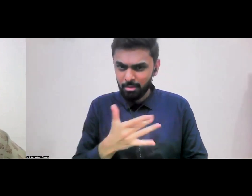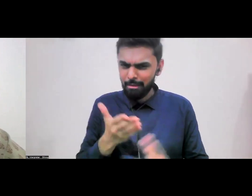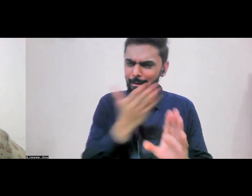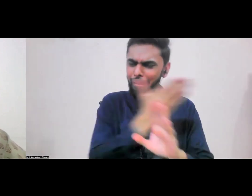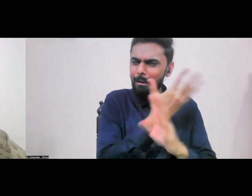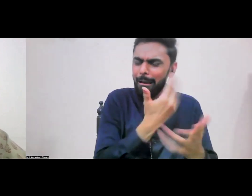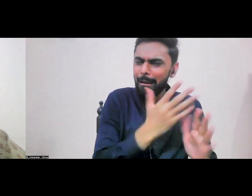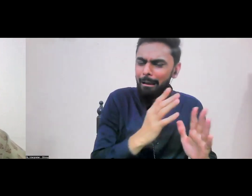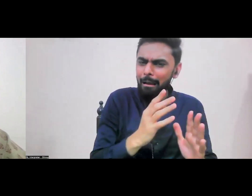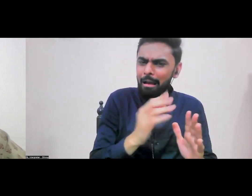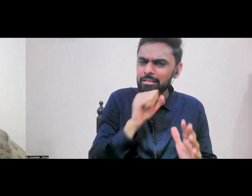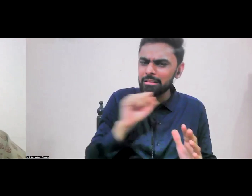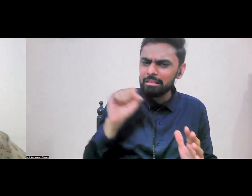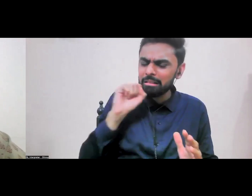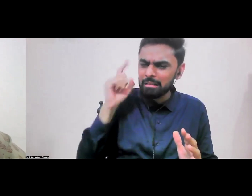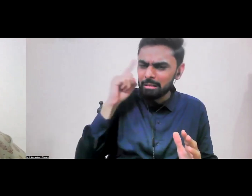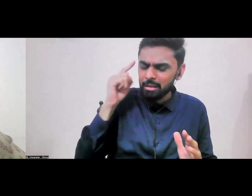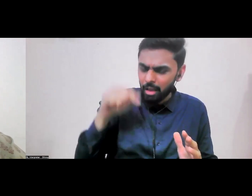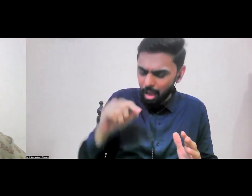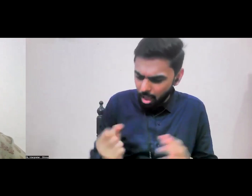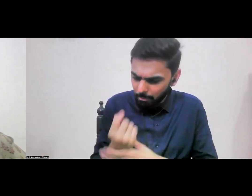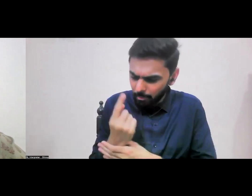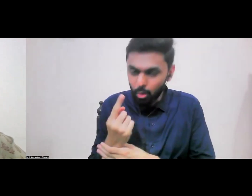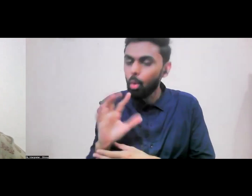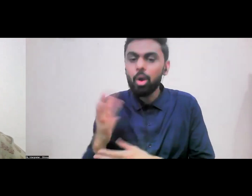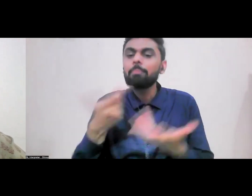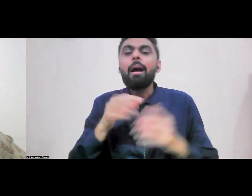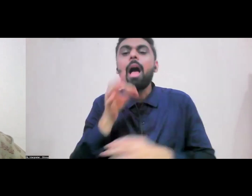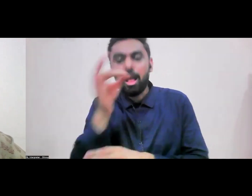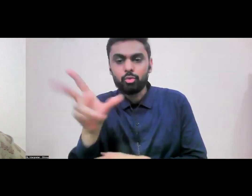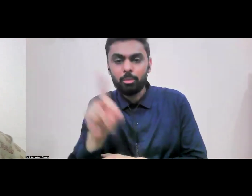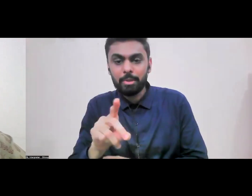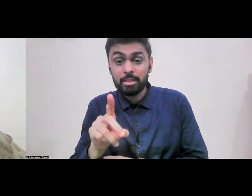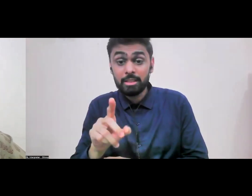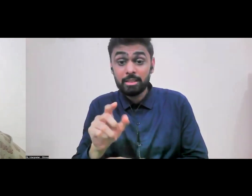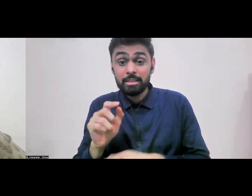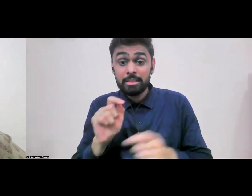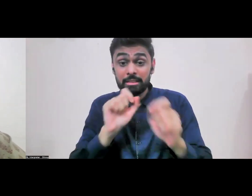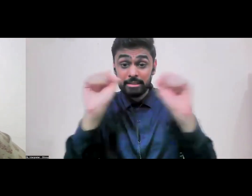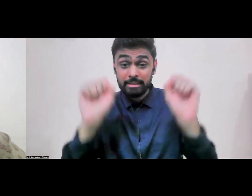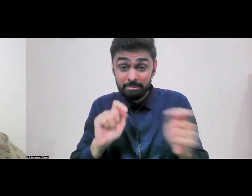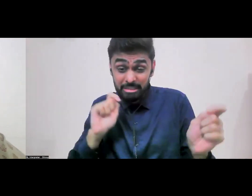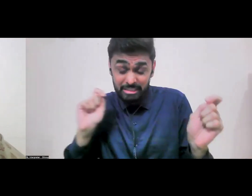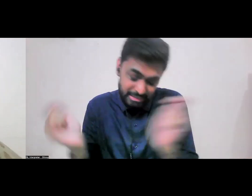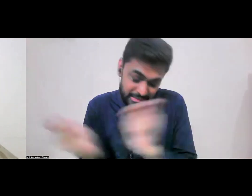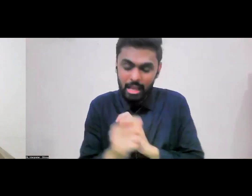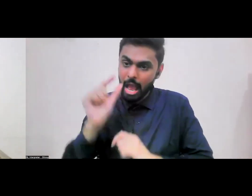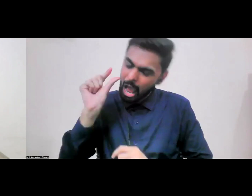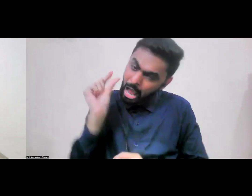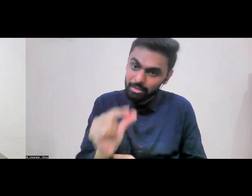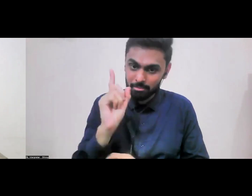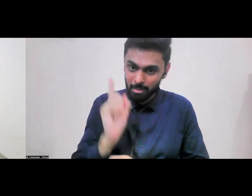thought, no, it's come out. Yeah. Is there an urgent need for systems change? Yes, no, somewhat.